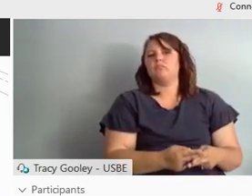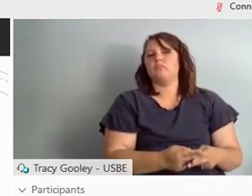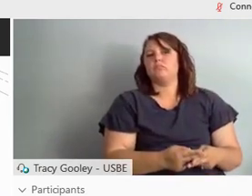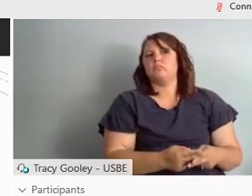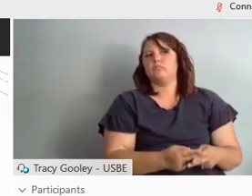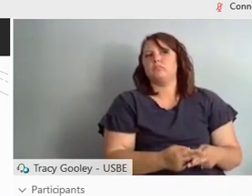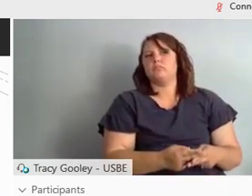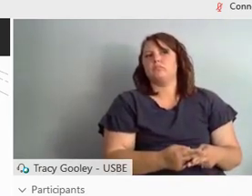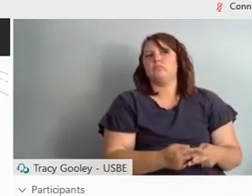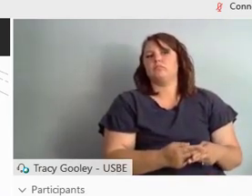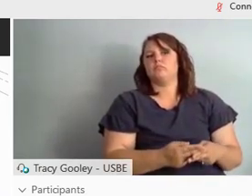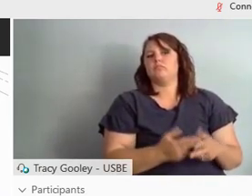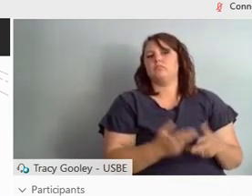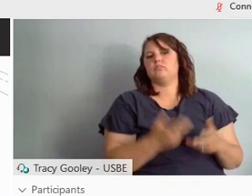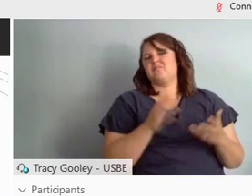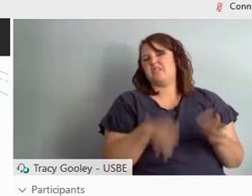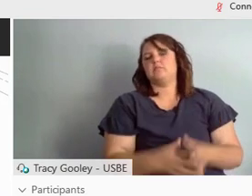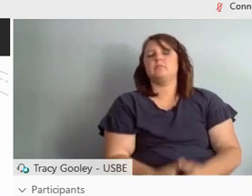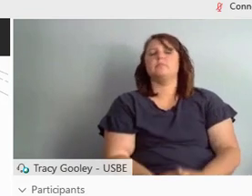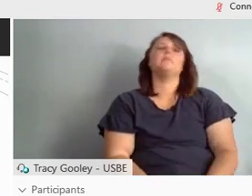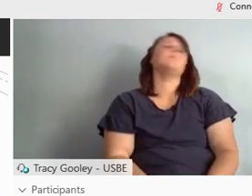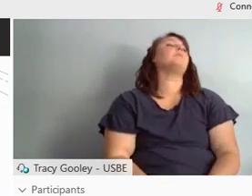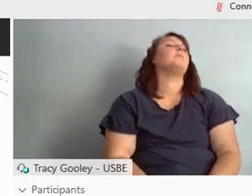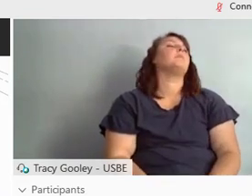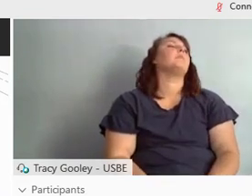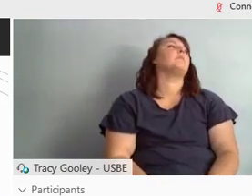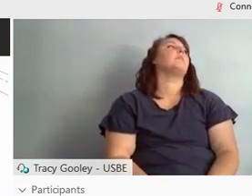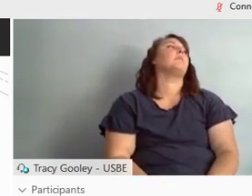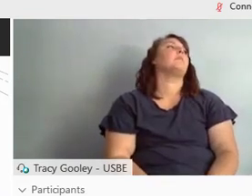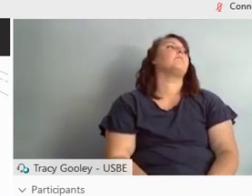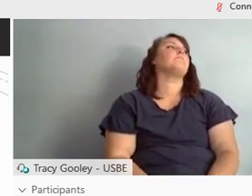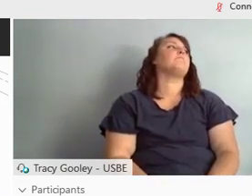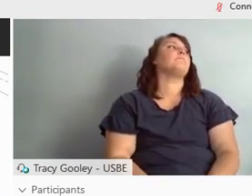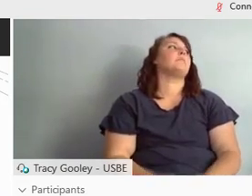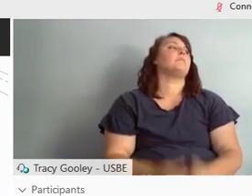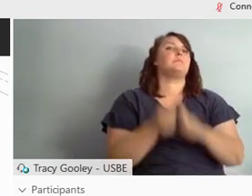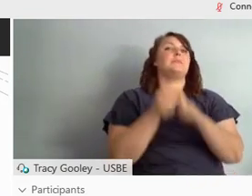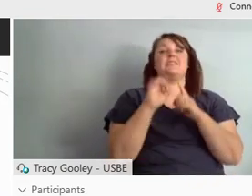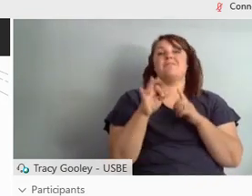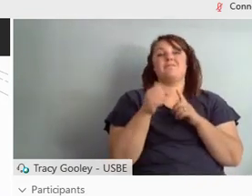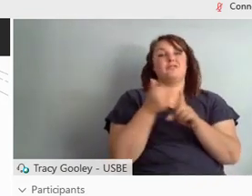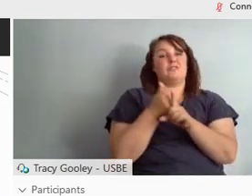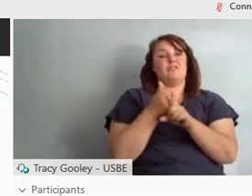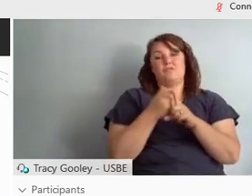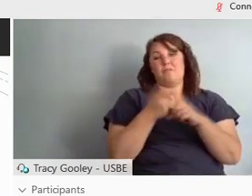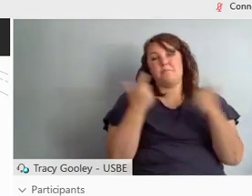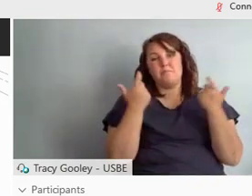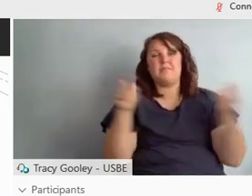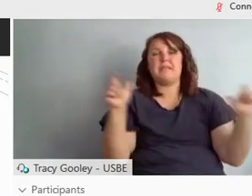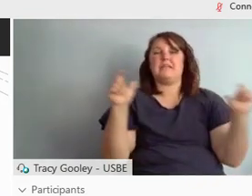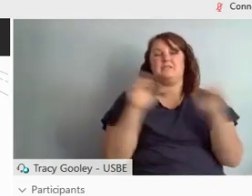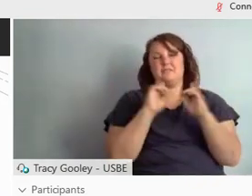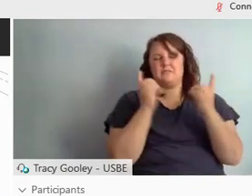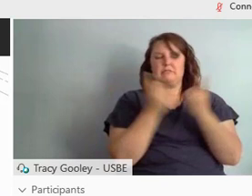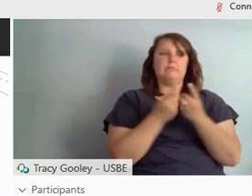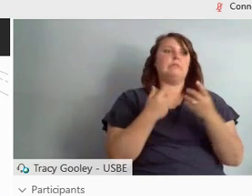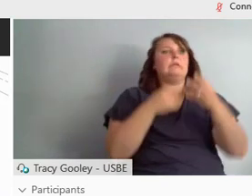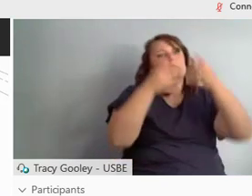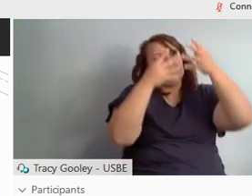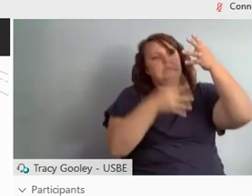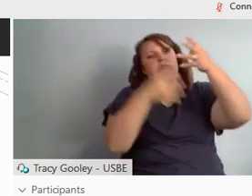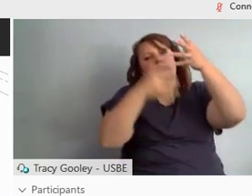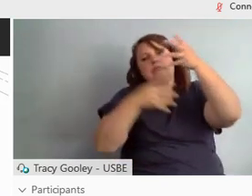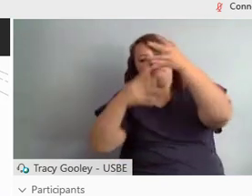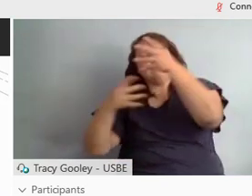to be able to roster their students, especially if you're from a larger district, you have quite a